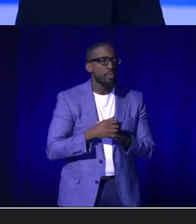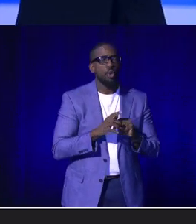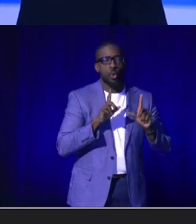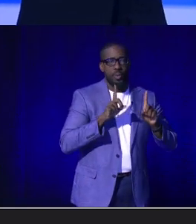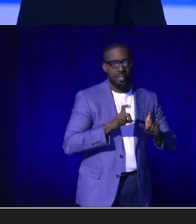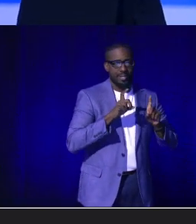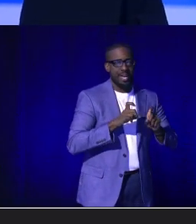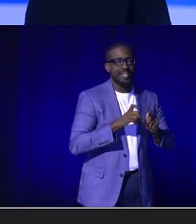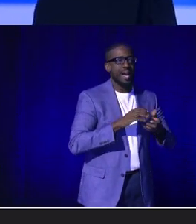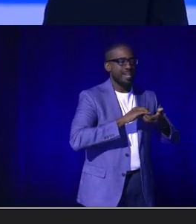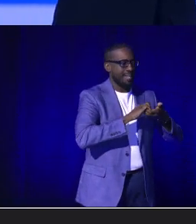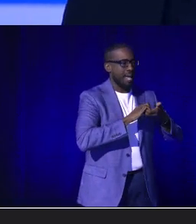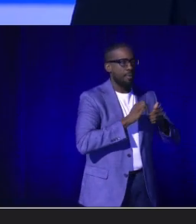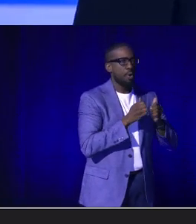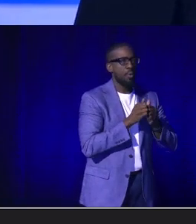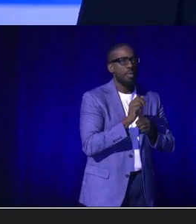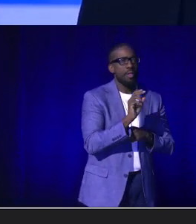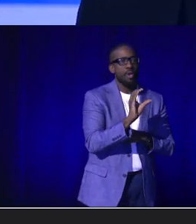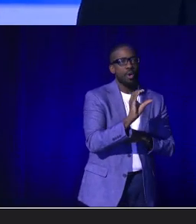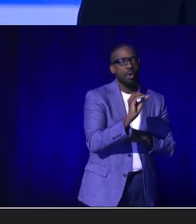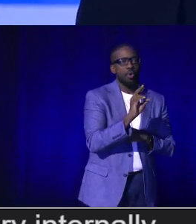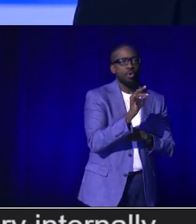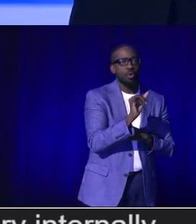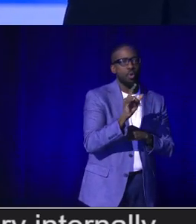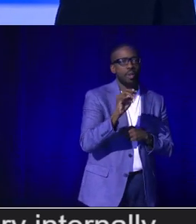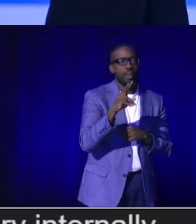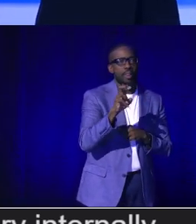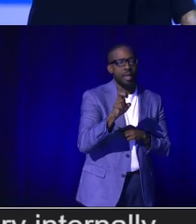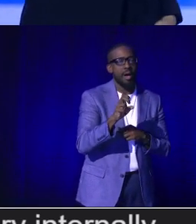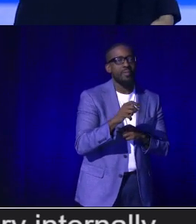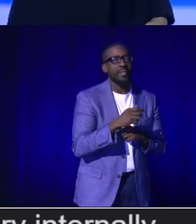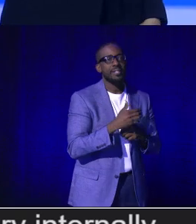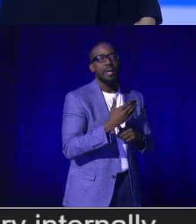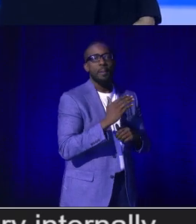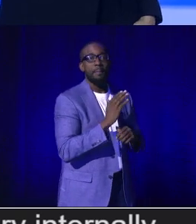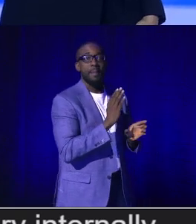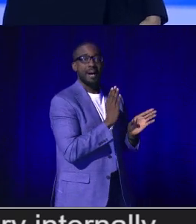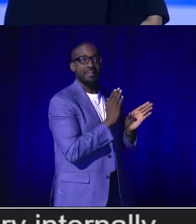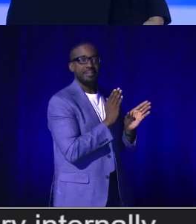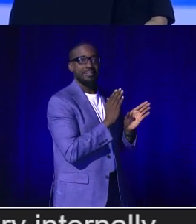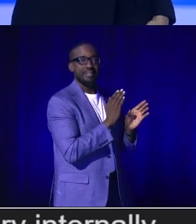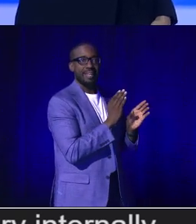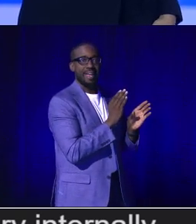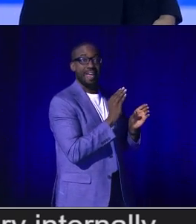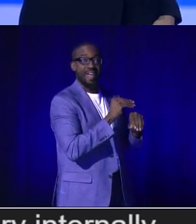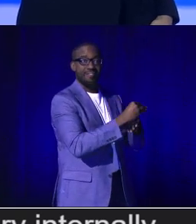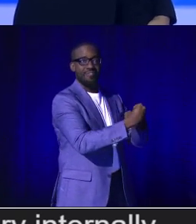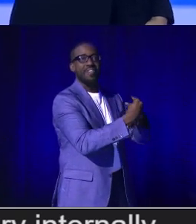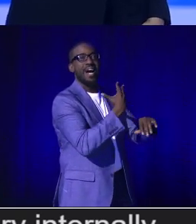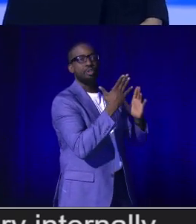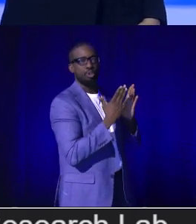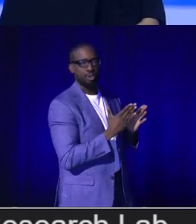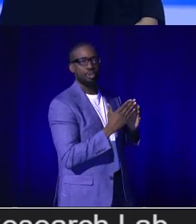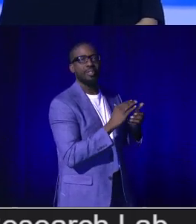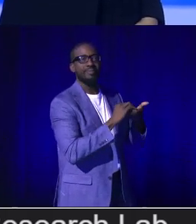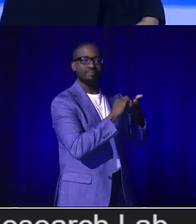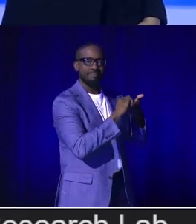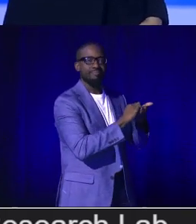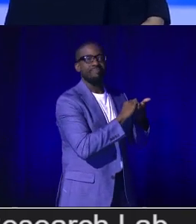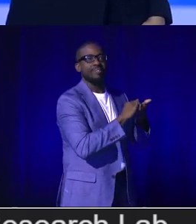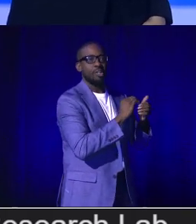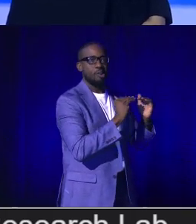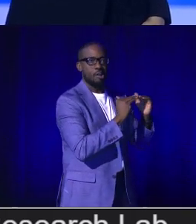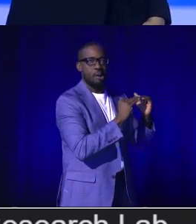Corey Love at the Naval Research Lab. He was my postdoc advisor and longtime colleague. He had developed this optical cell where we can study